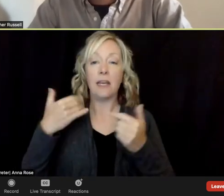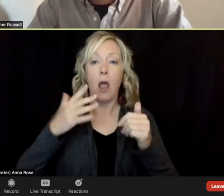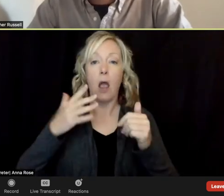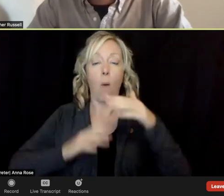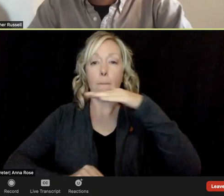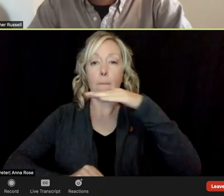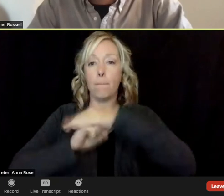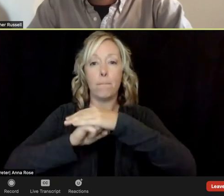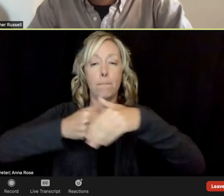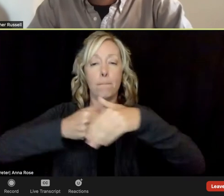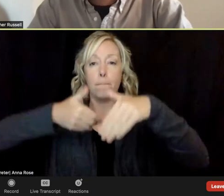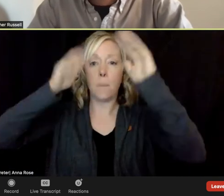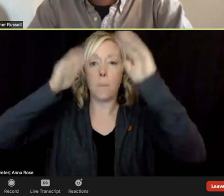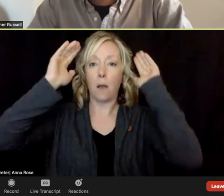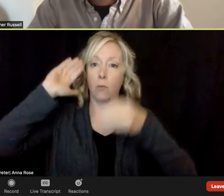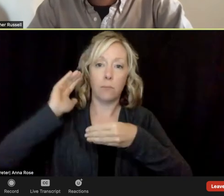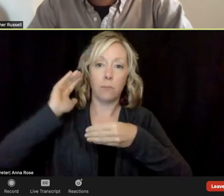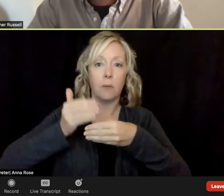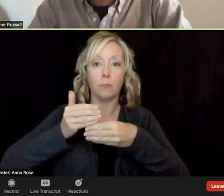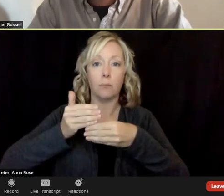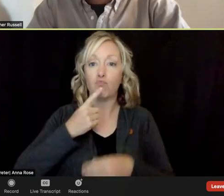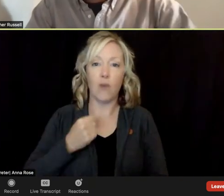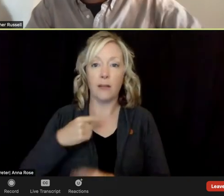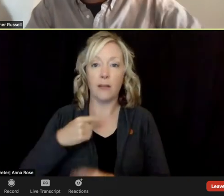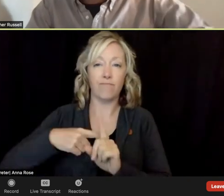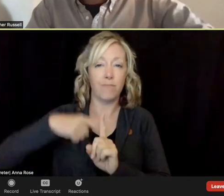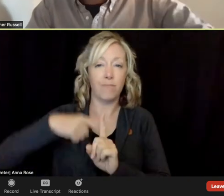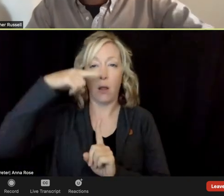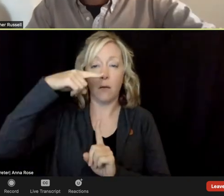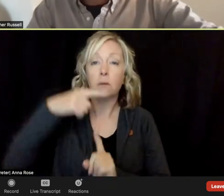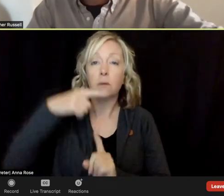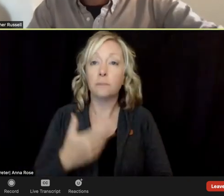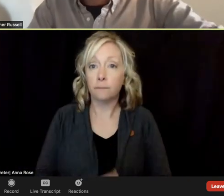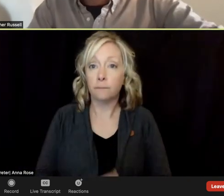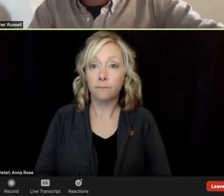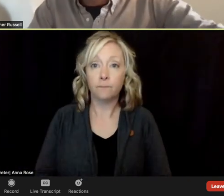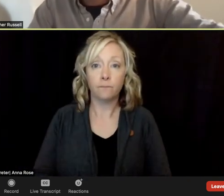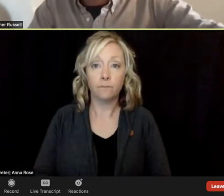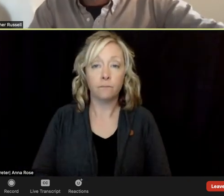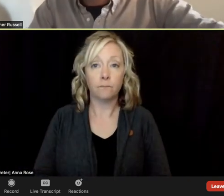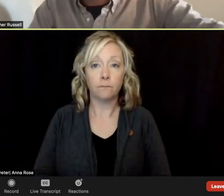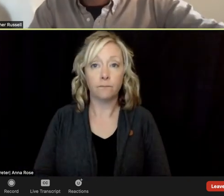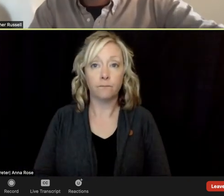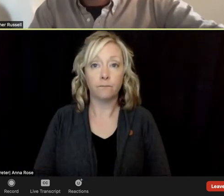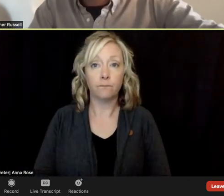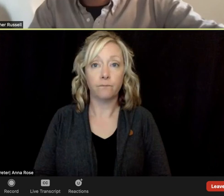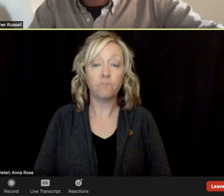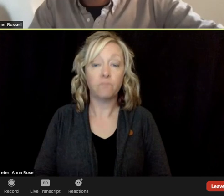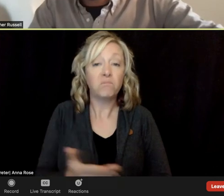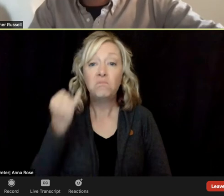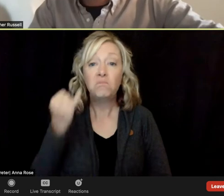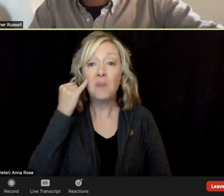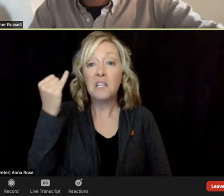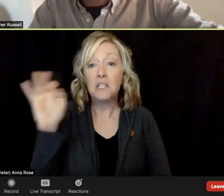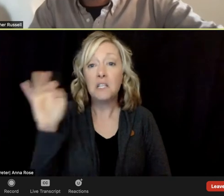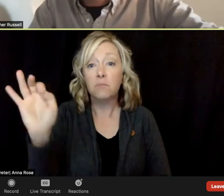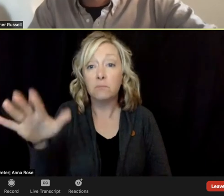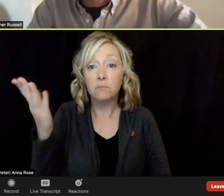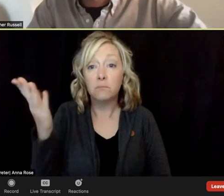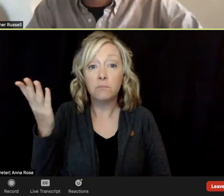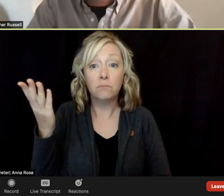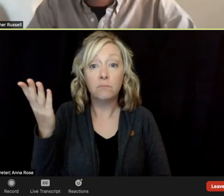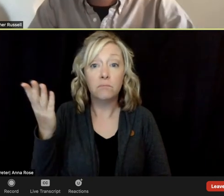overstimulated in the red, right? And, just this is just an idea to throw out there.